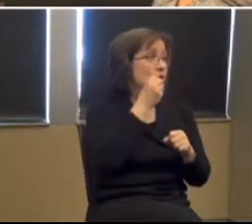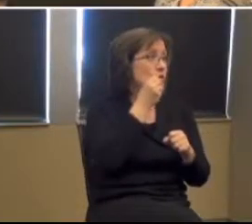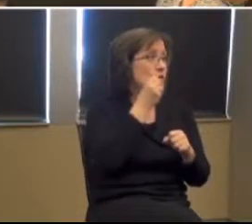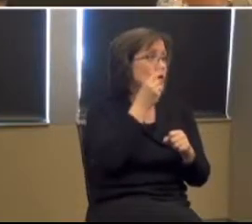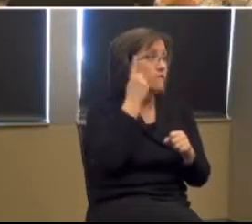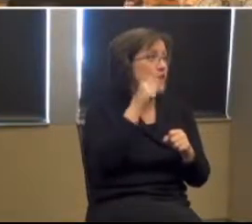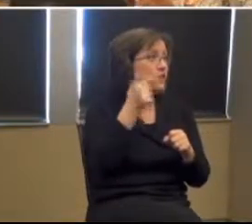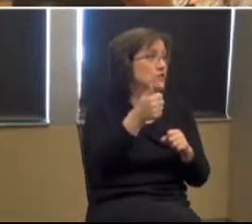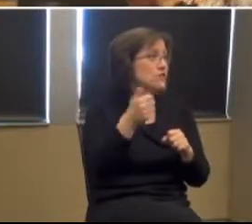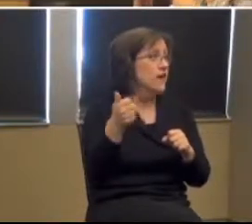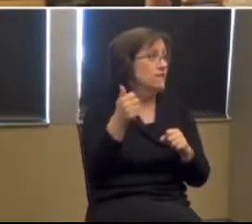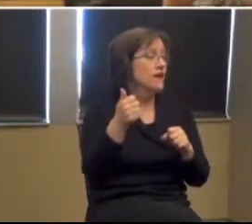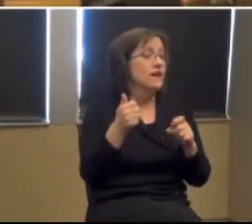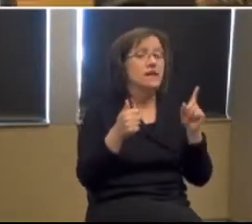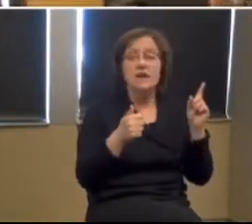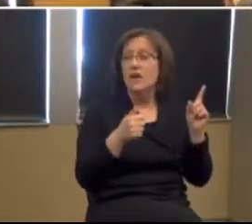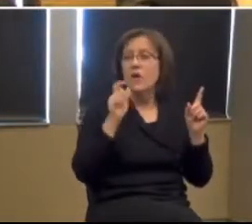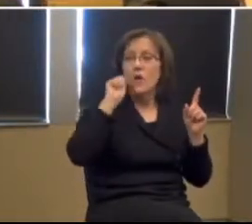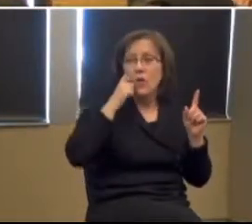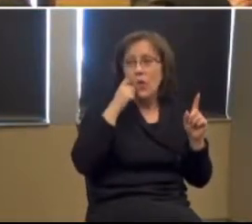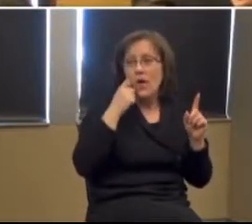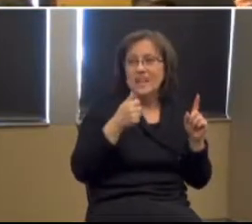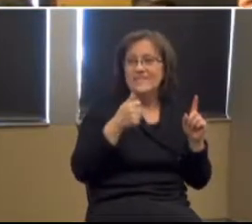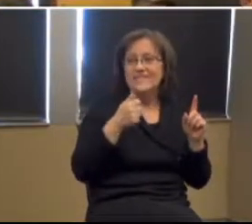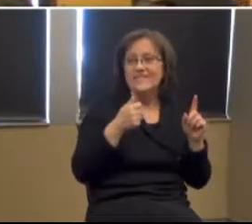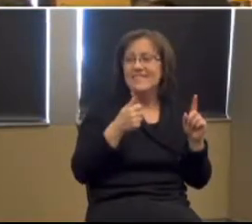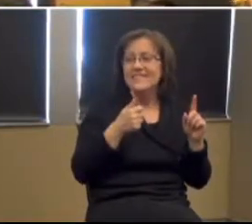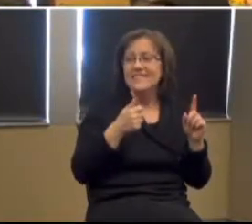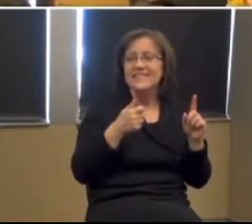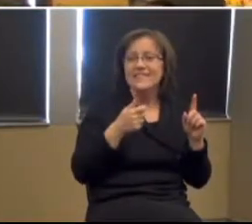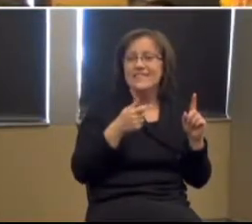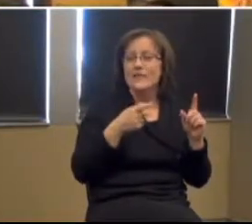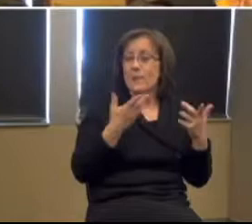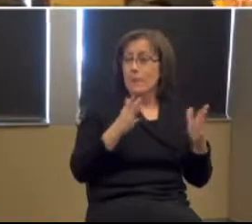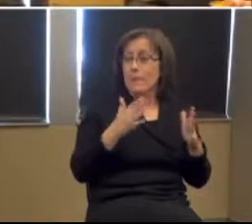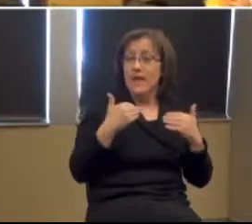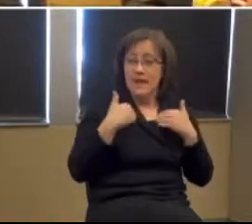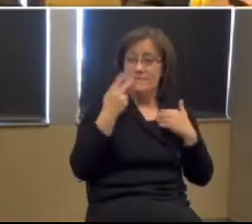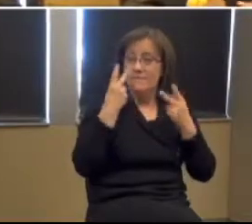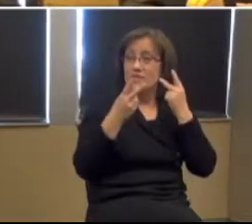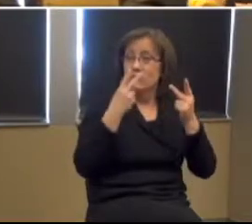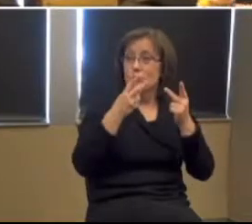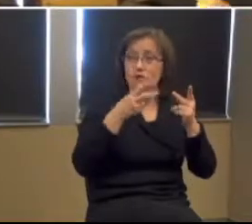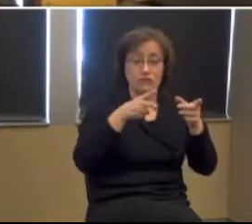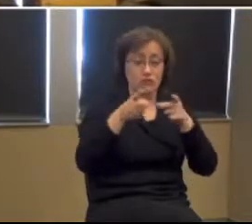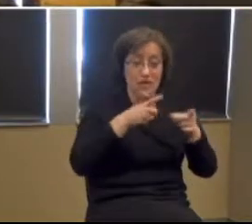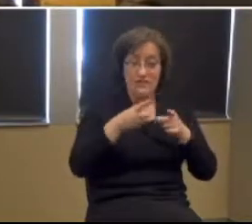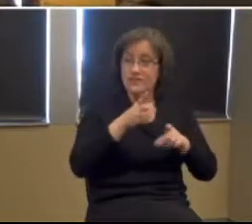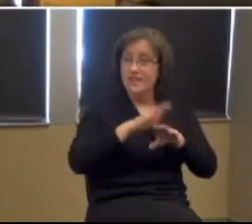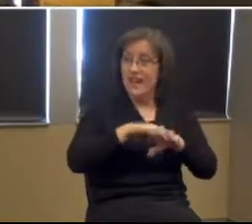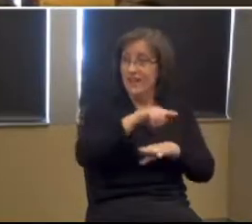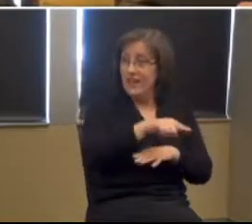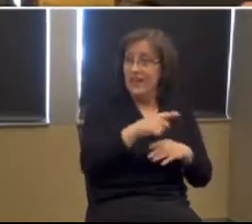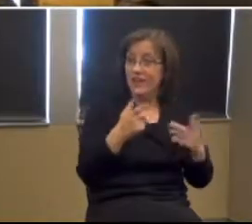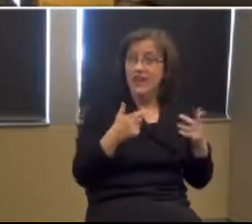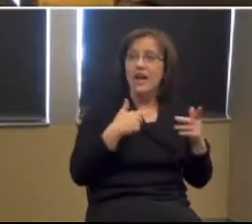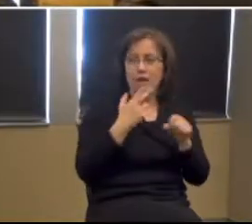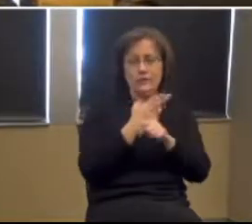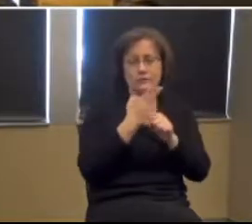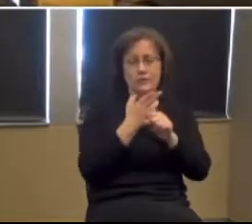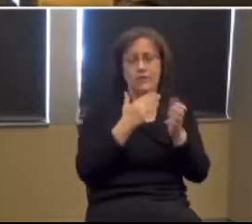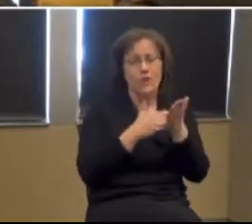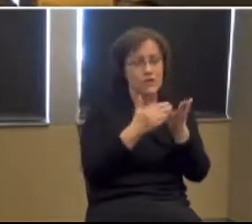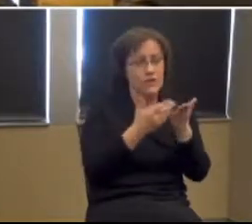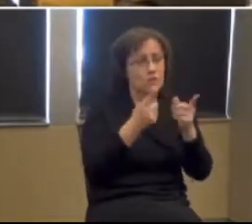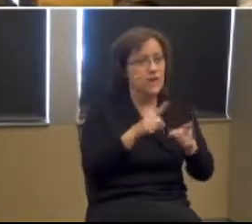The coolest thing is that there are already visual directions on it, and so I've used this a lot when I'm teaching a kiddo how to